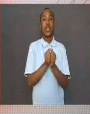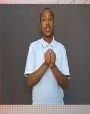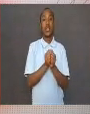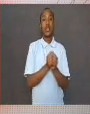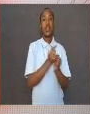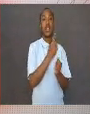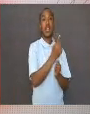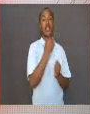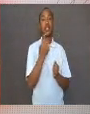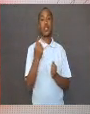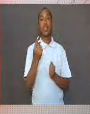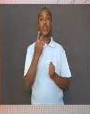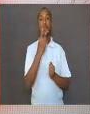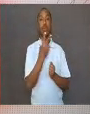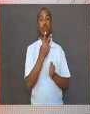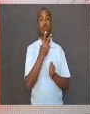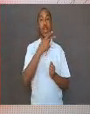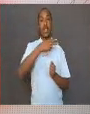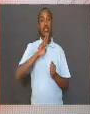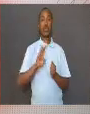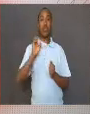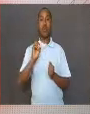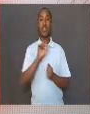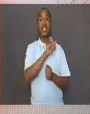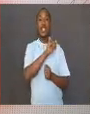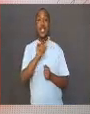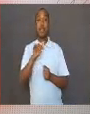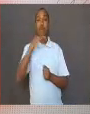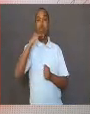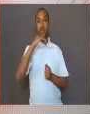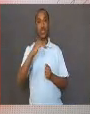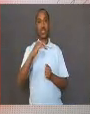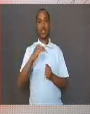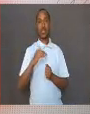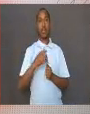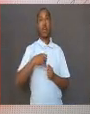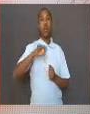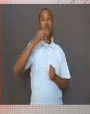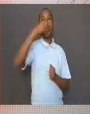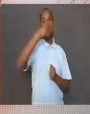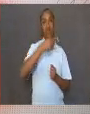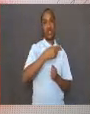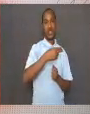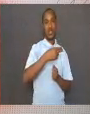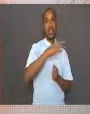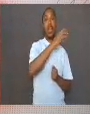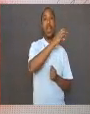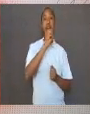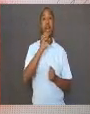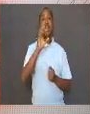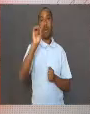With H2O, the same proportions of